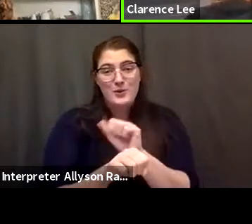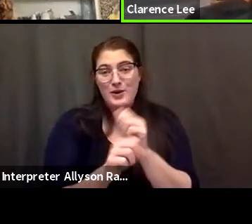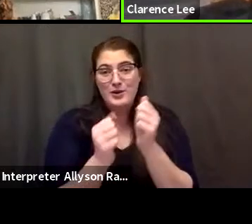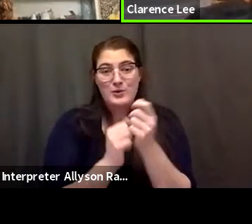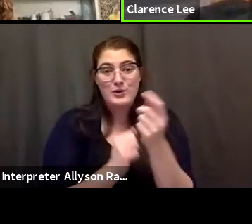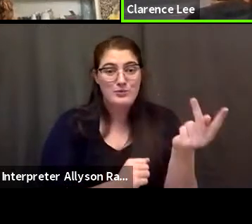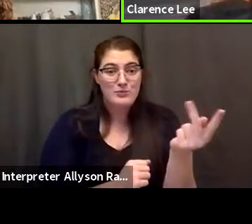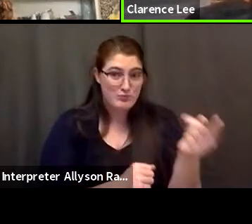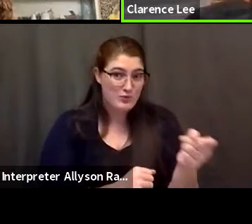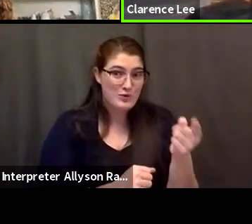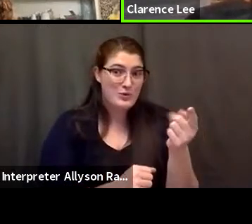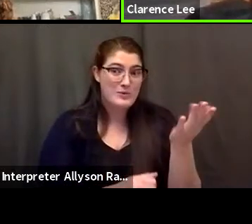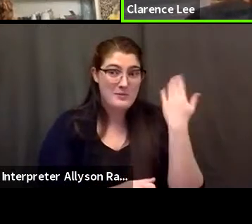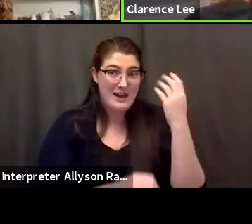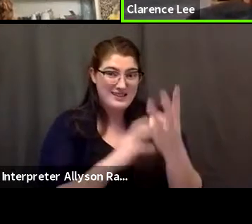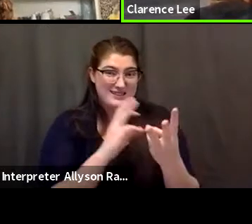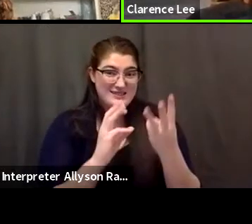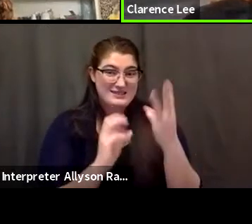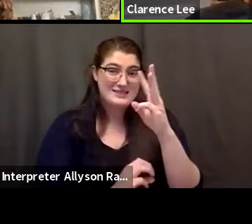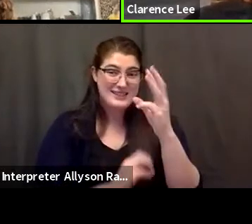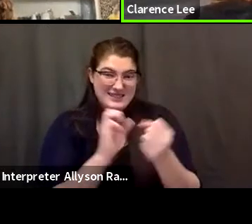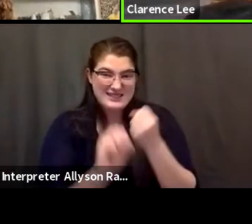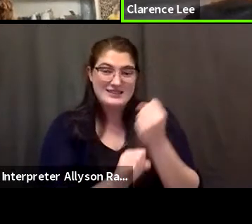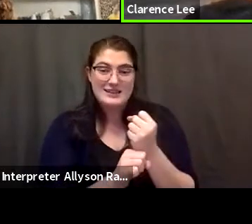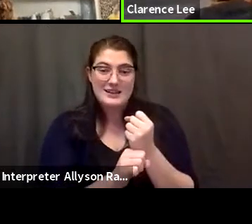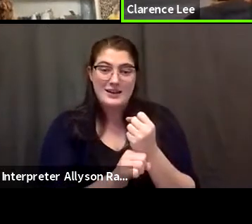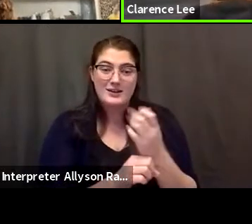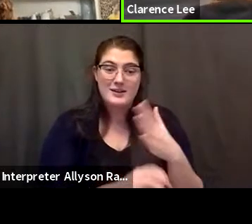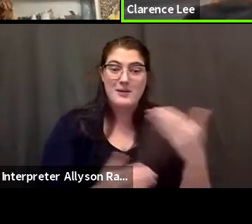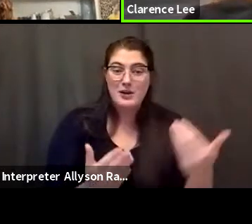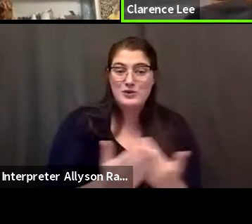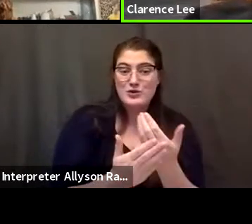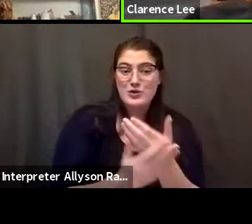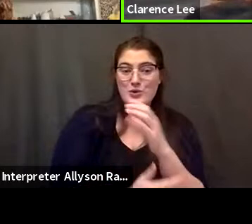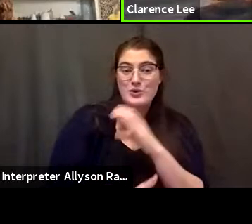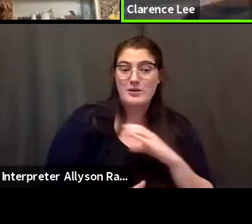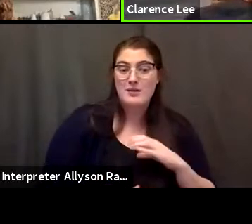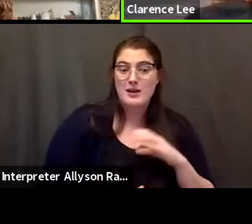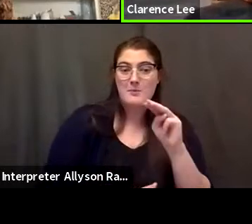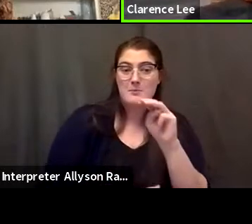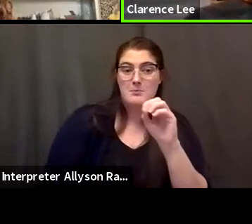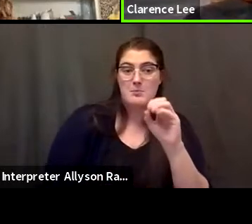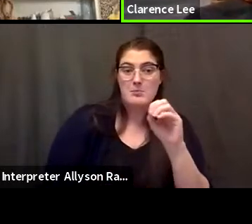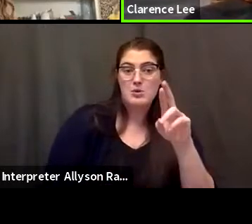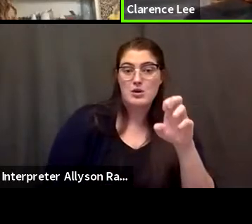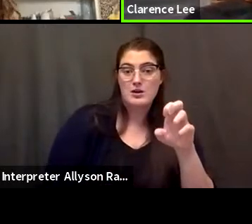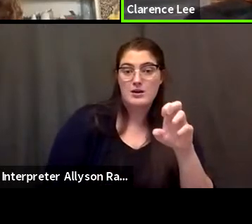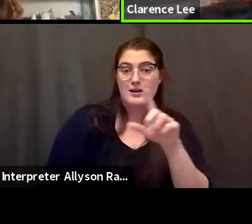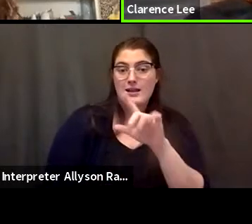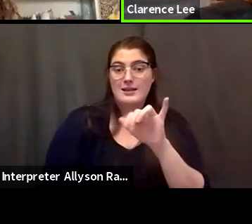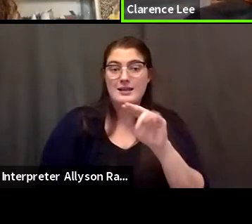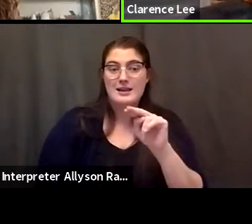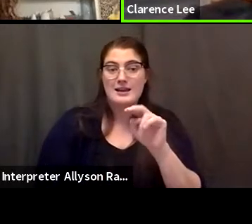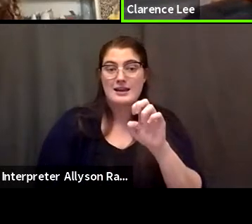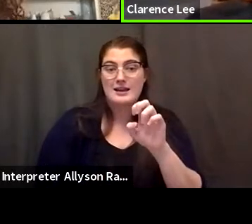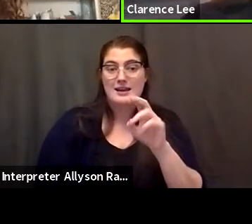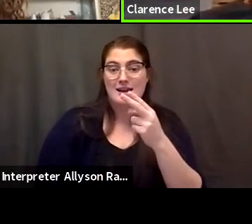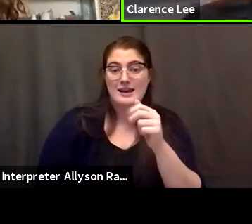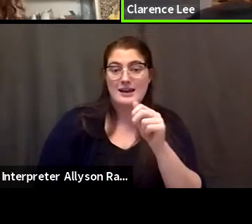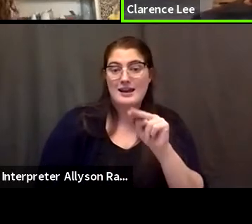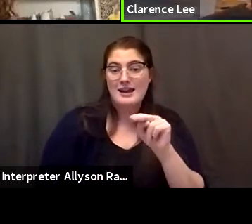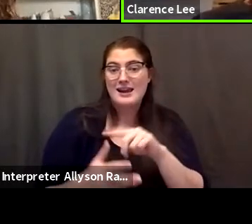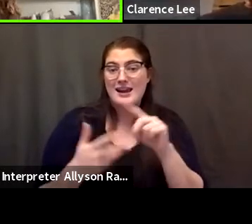commissioners, Commissioner Moore and Commissioner Linhan, and the old timer. She stepped away, Commissioner Blacknell,